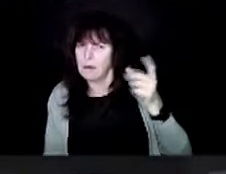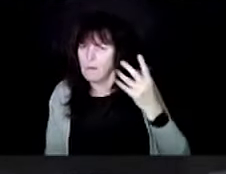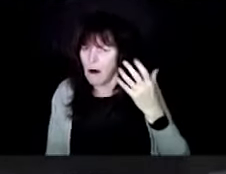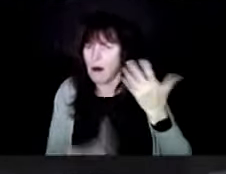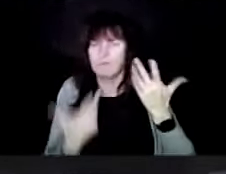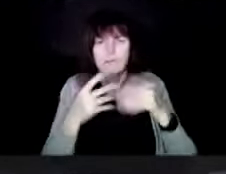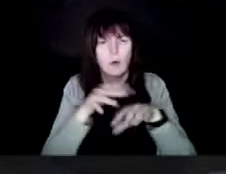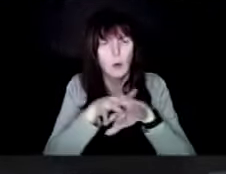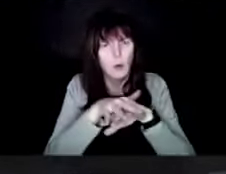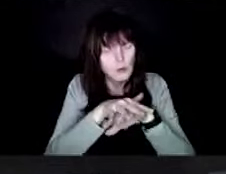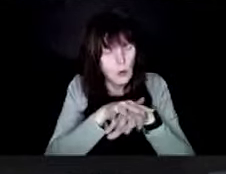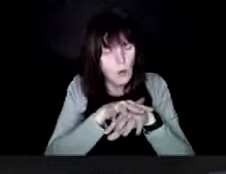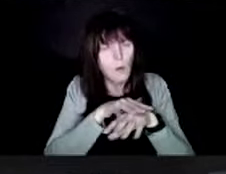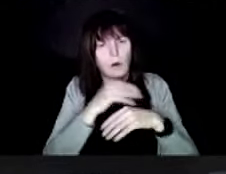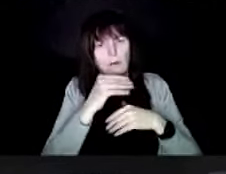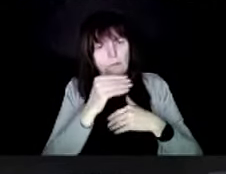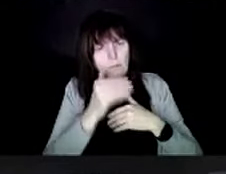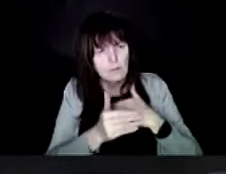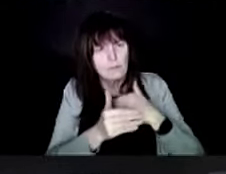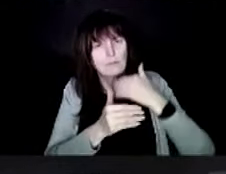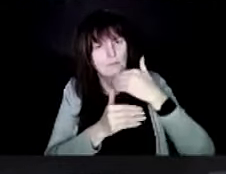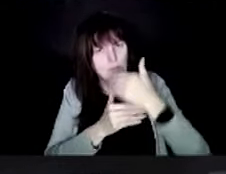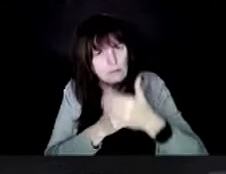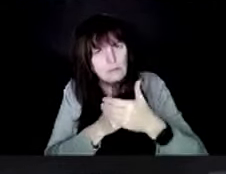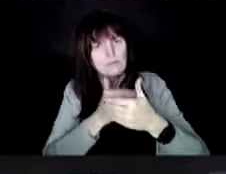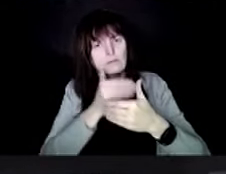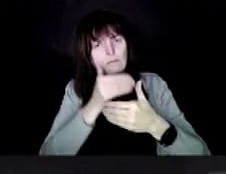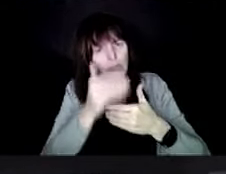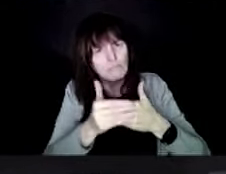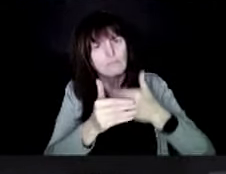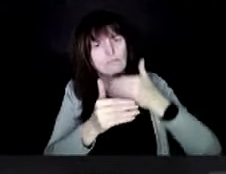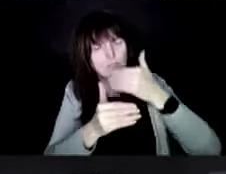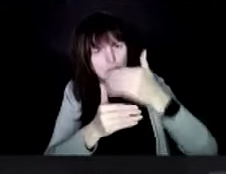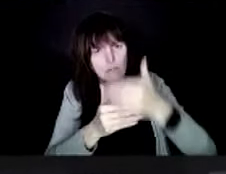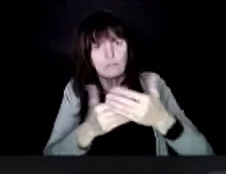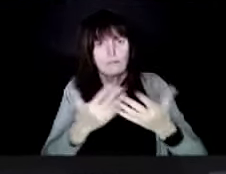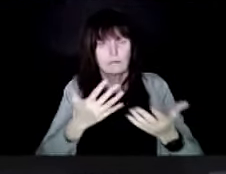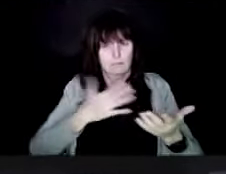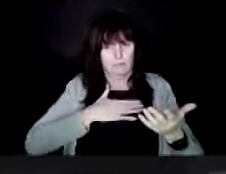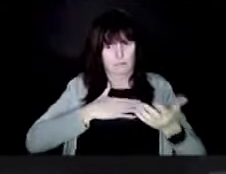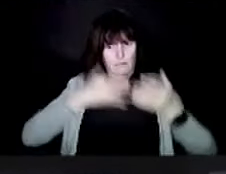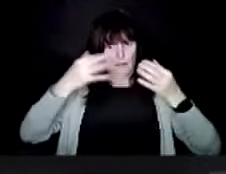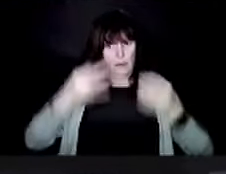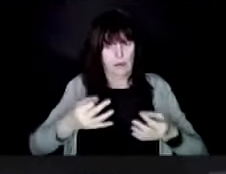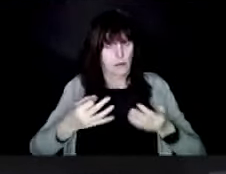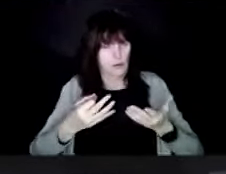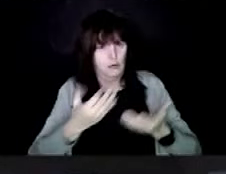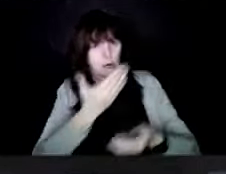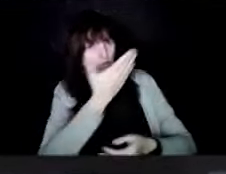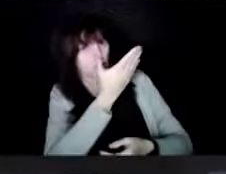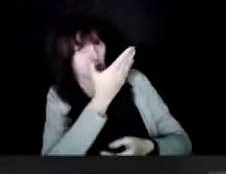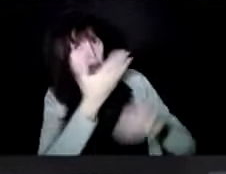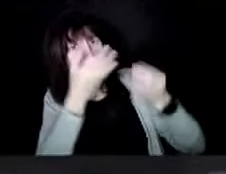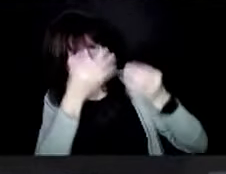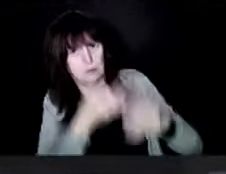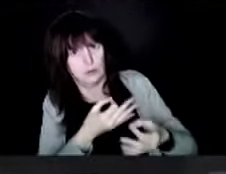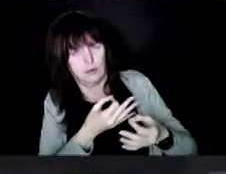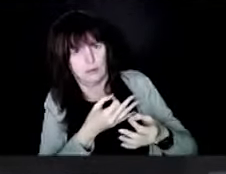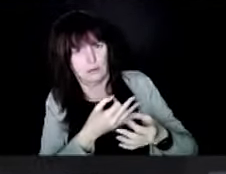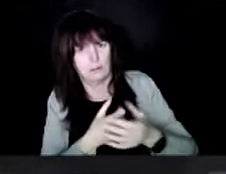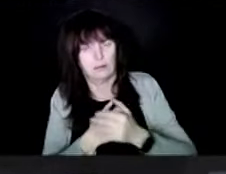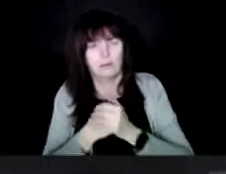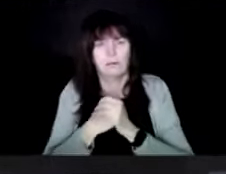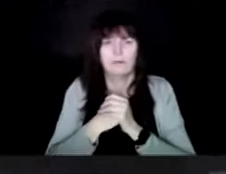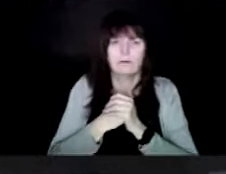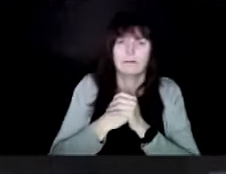decision of government on how this is done. Next question. From Allison Jones at the Canadian Press.